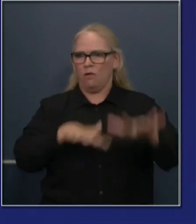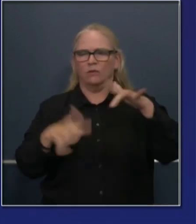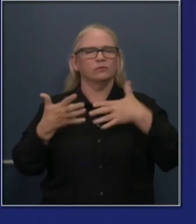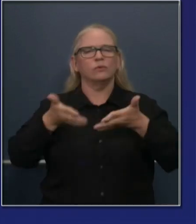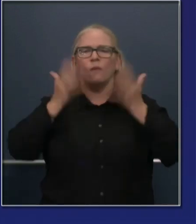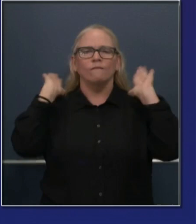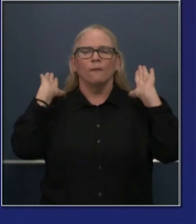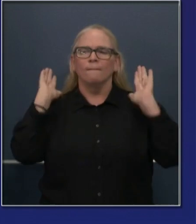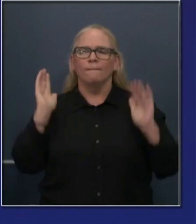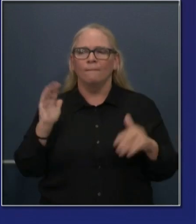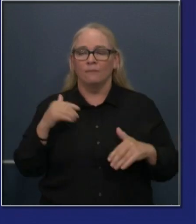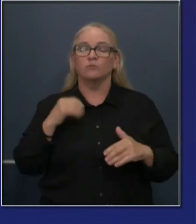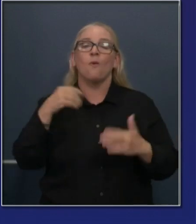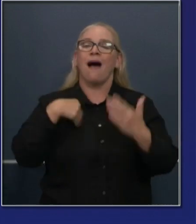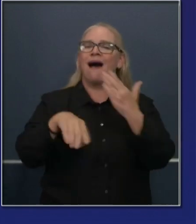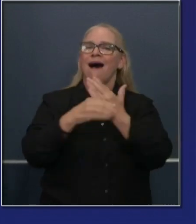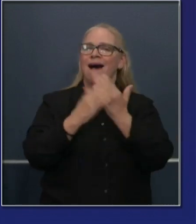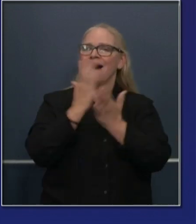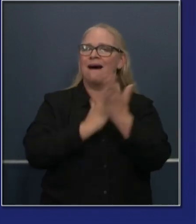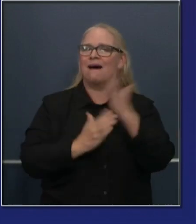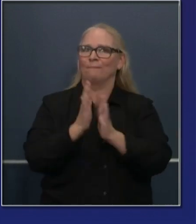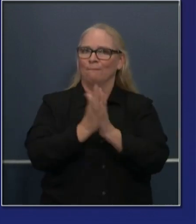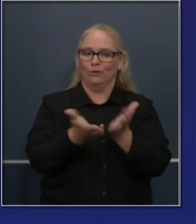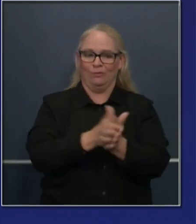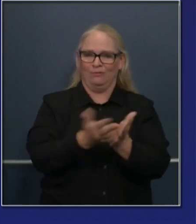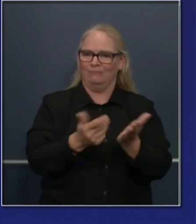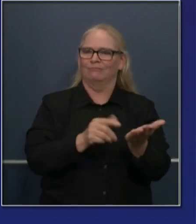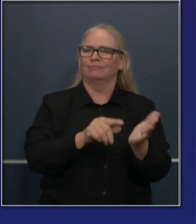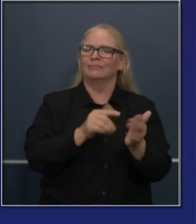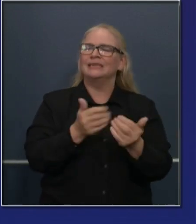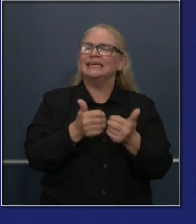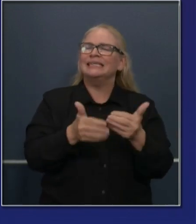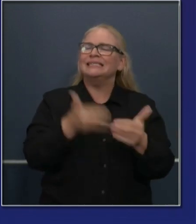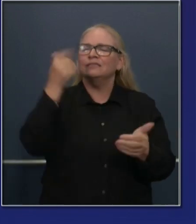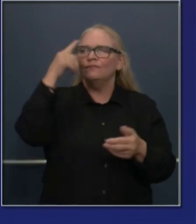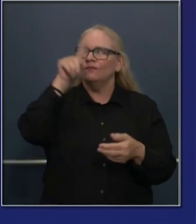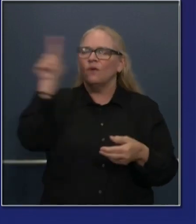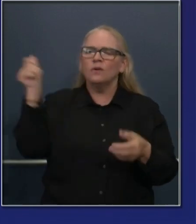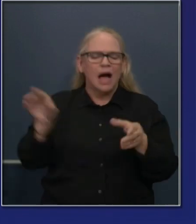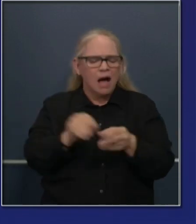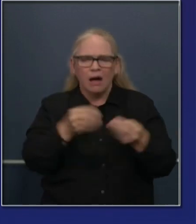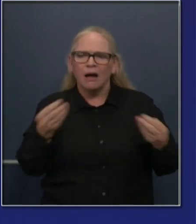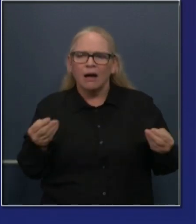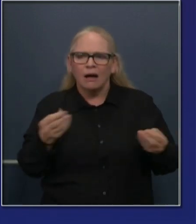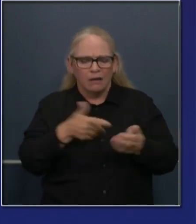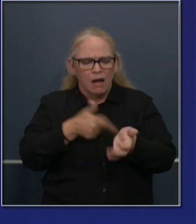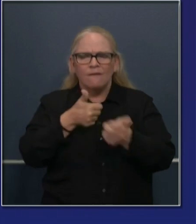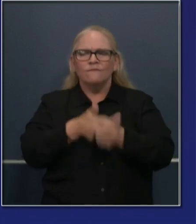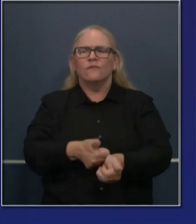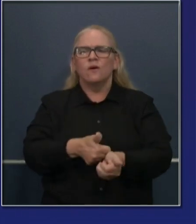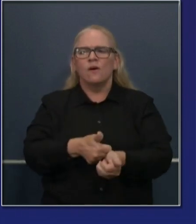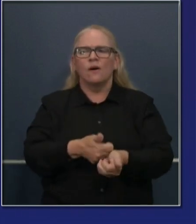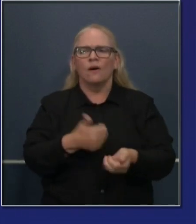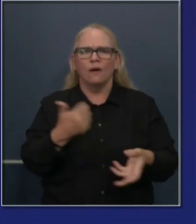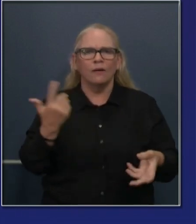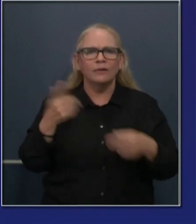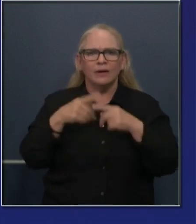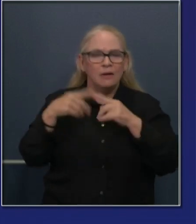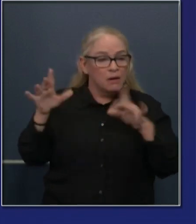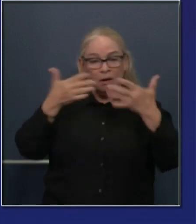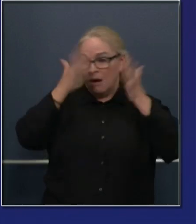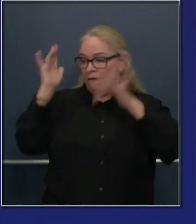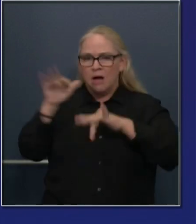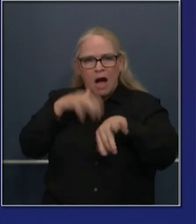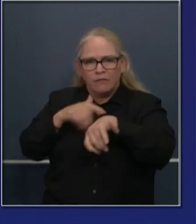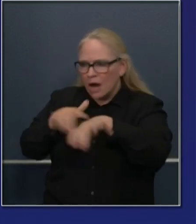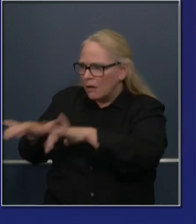it easier for our employers to get that information, be able to share that information. We're also looking at best